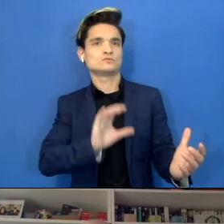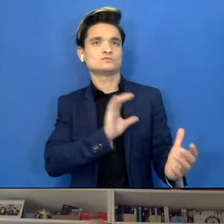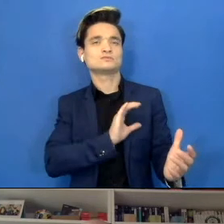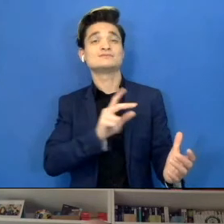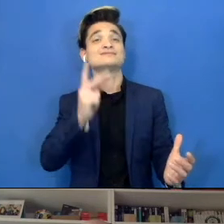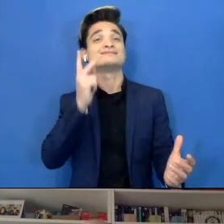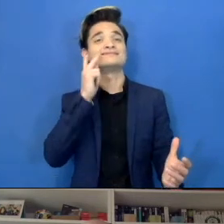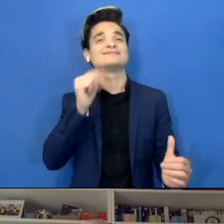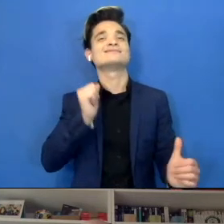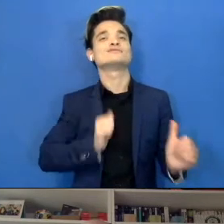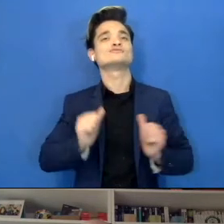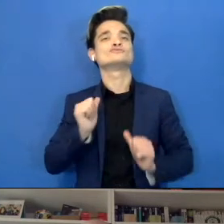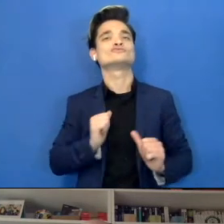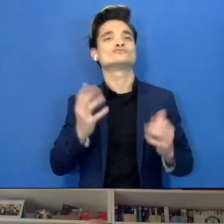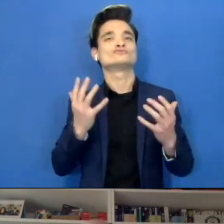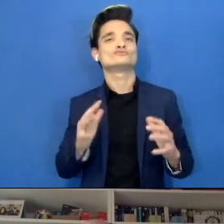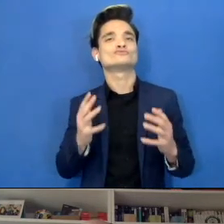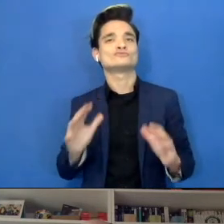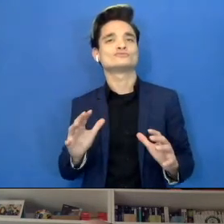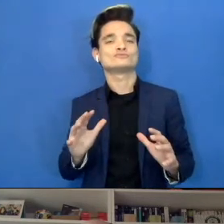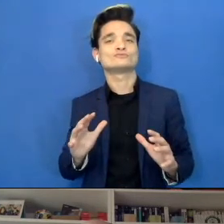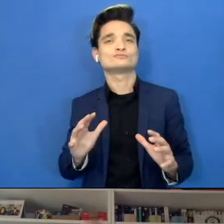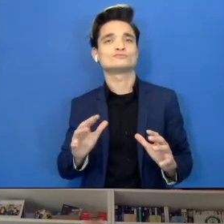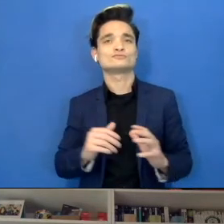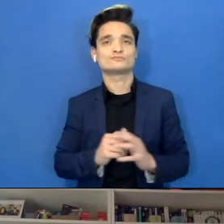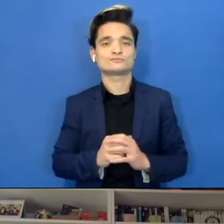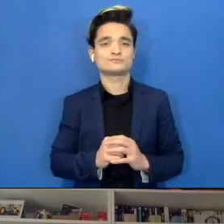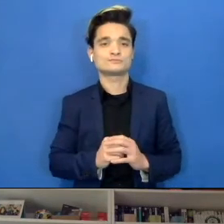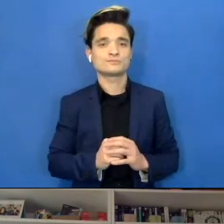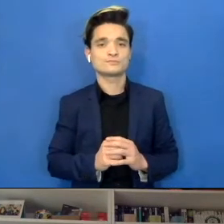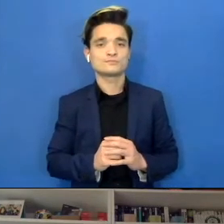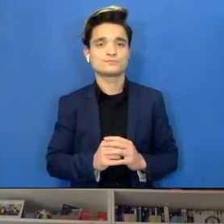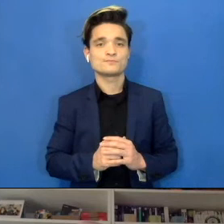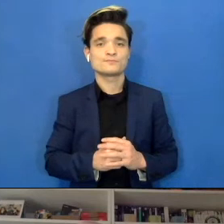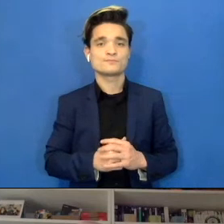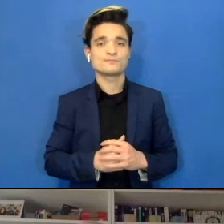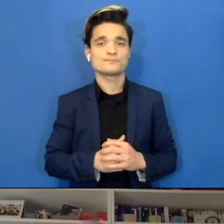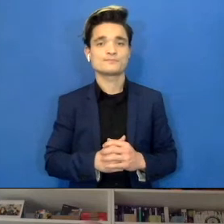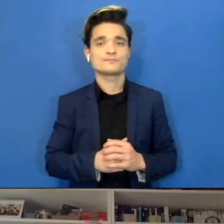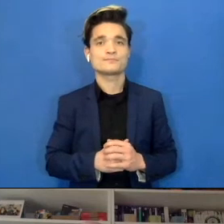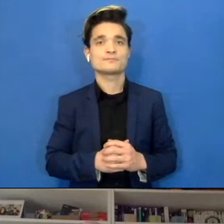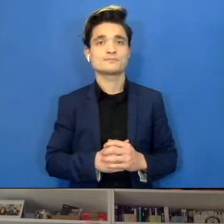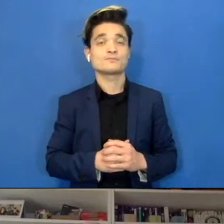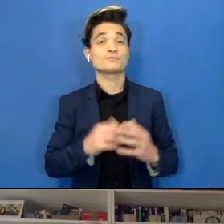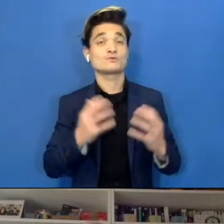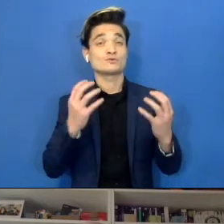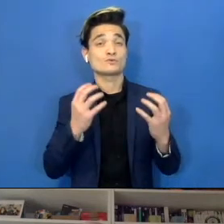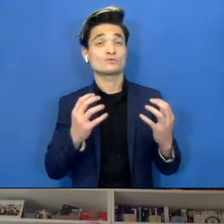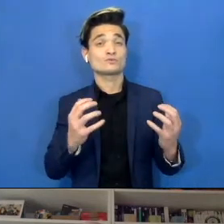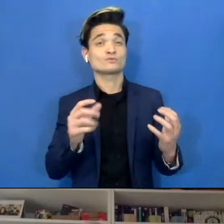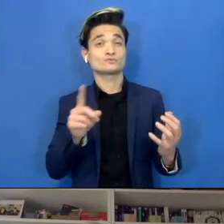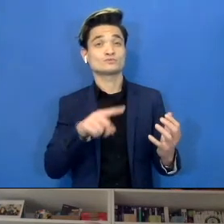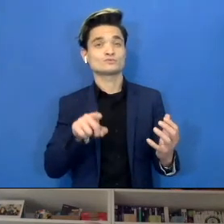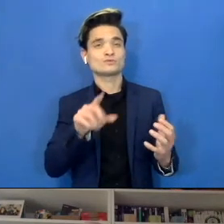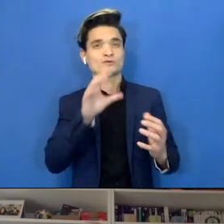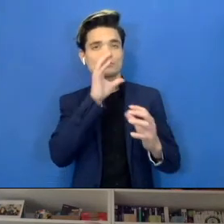them out of the hypnosis of the scene. The audience is enthralled into seeing a scene, is